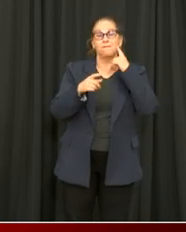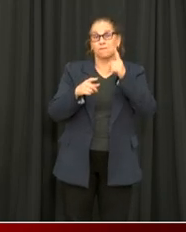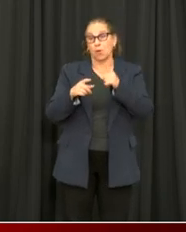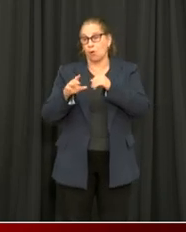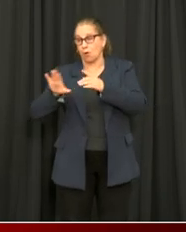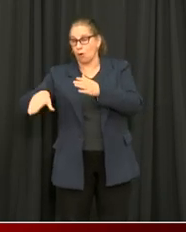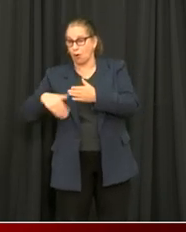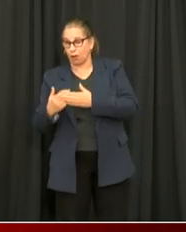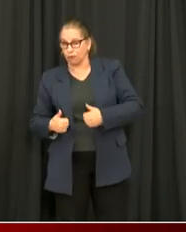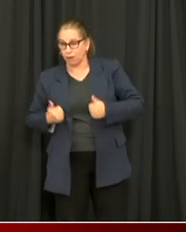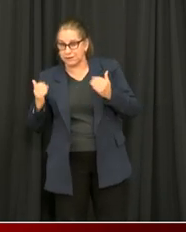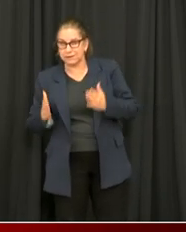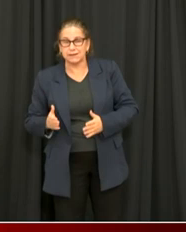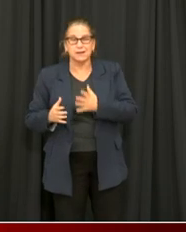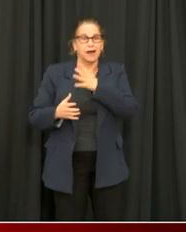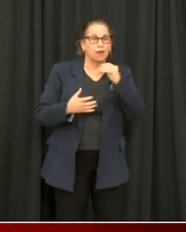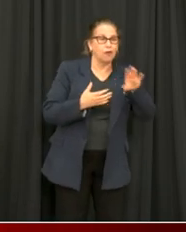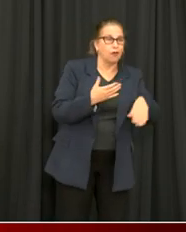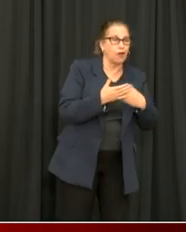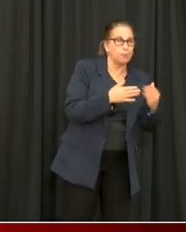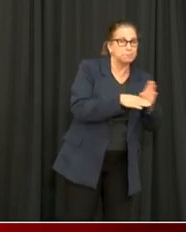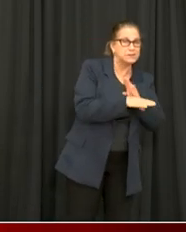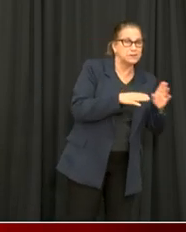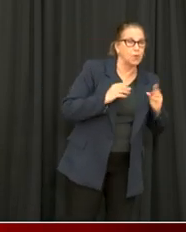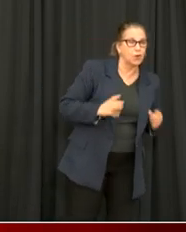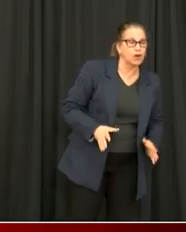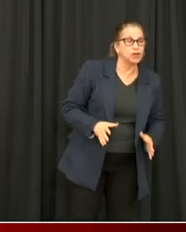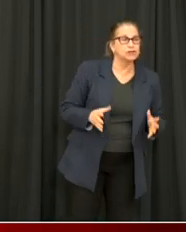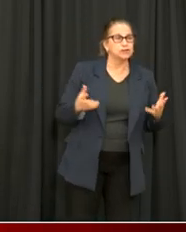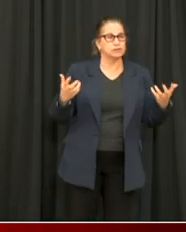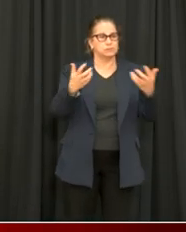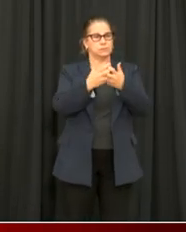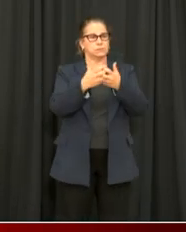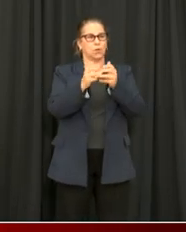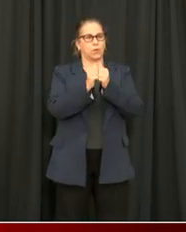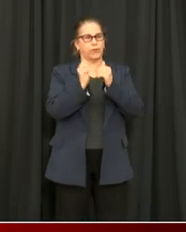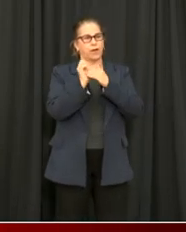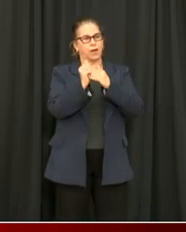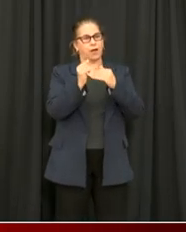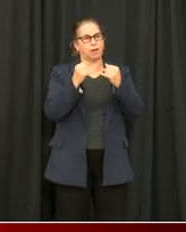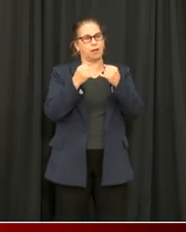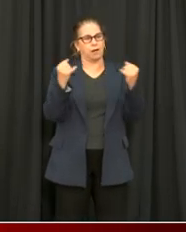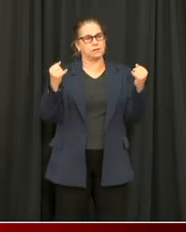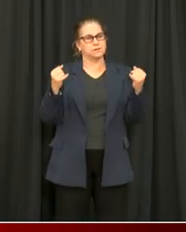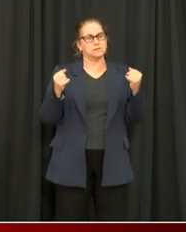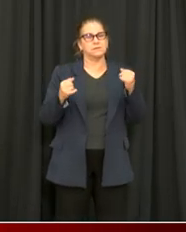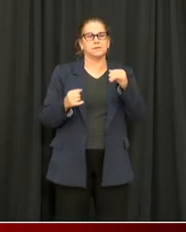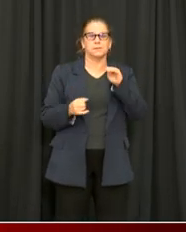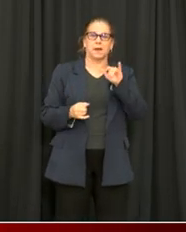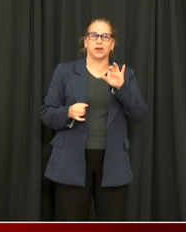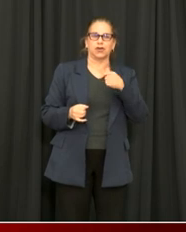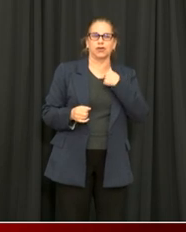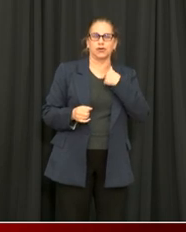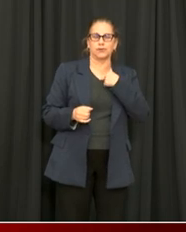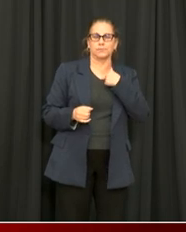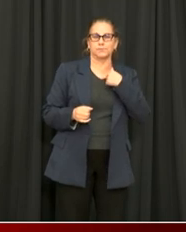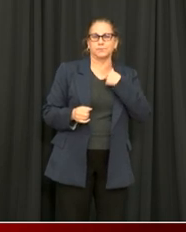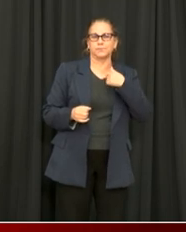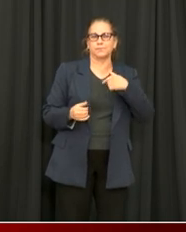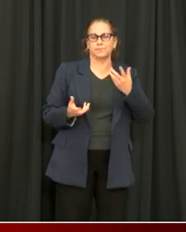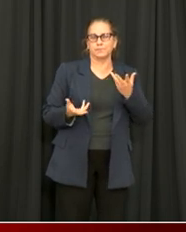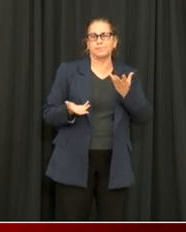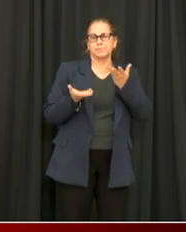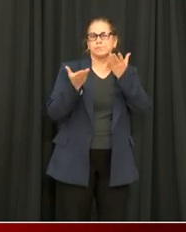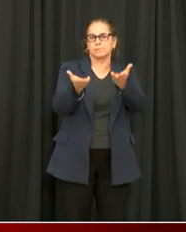These guidelines will be converted into a mayor's order. And I expect that